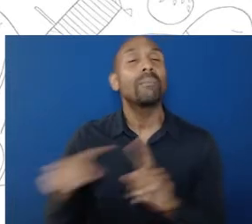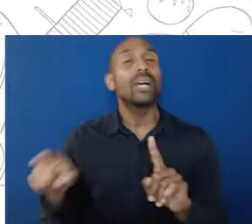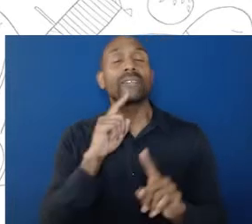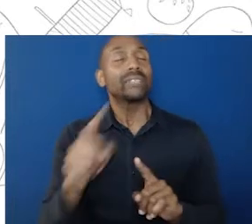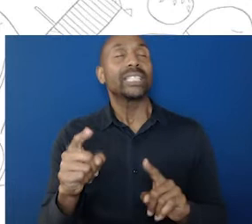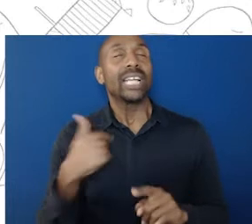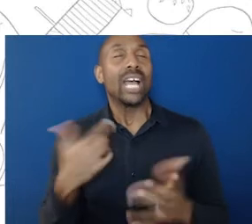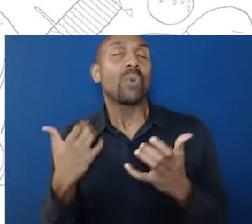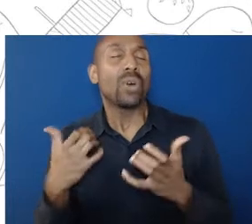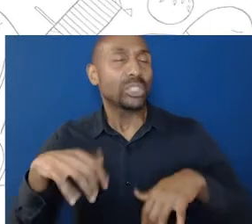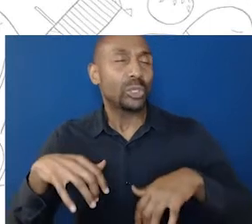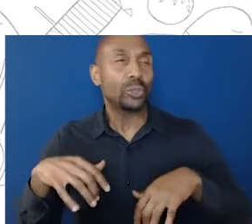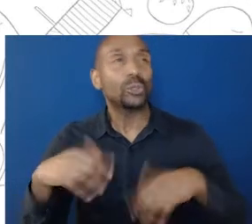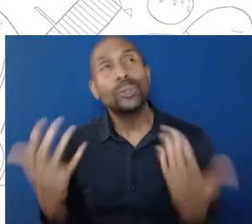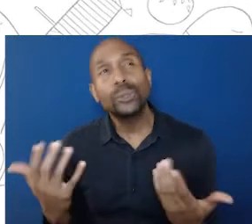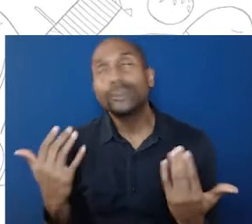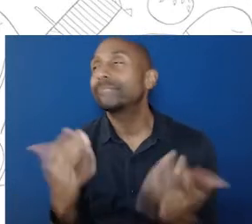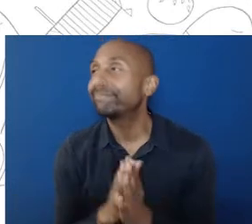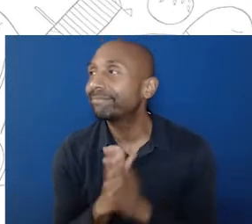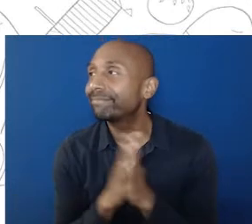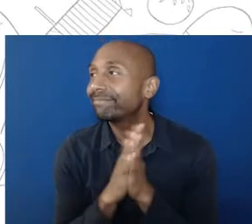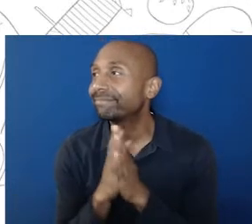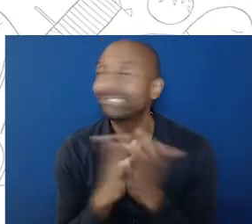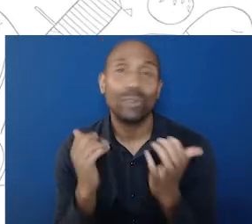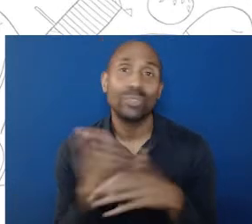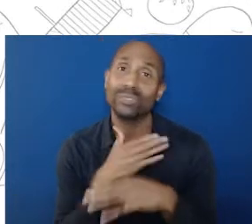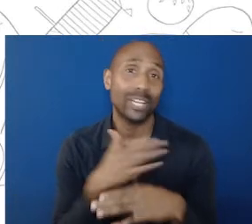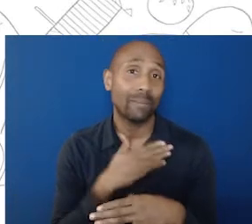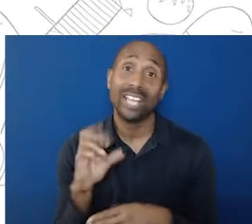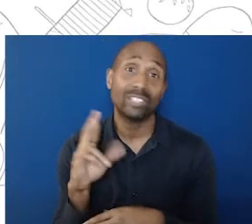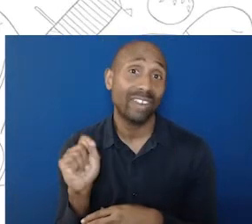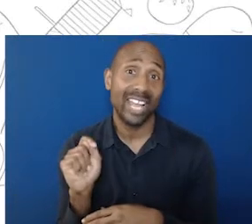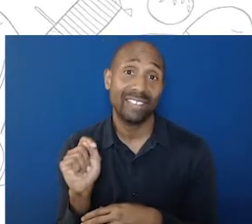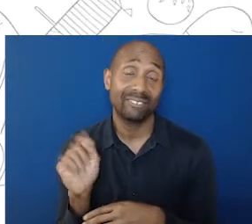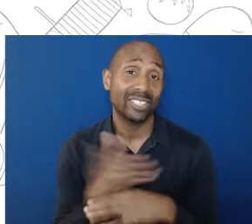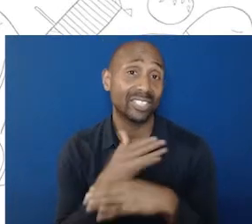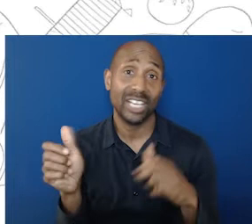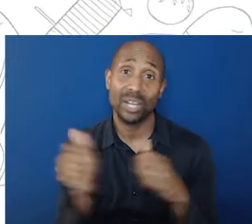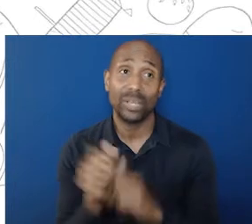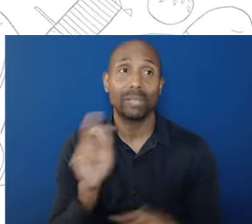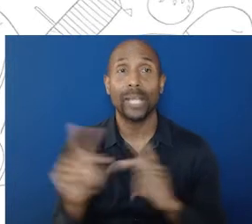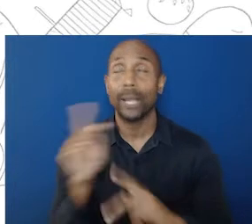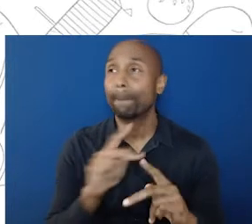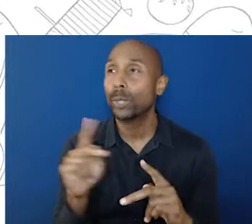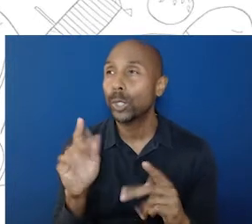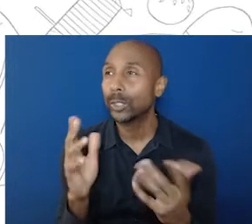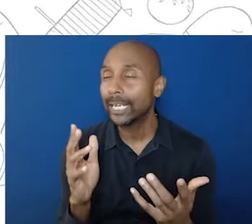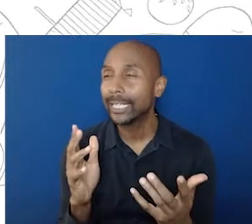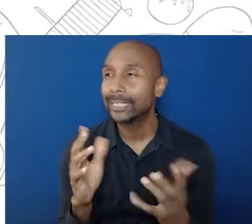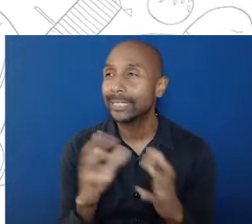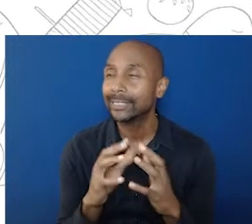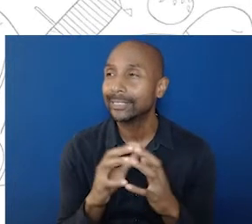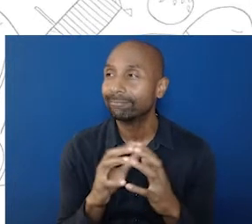to take my craft and just, I plan on sharing it. I want to share it with people in a way